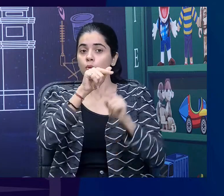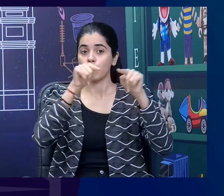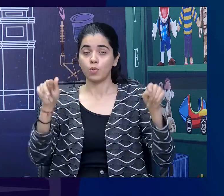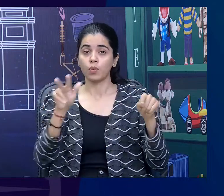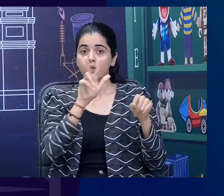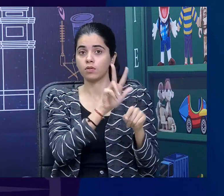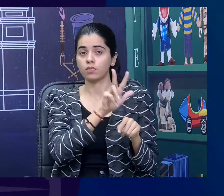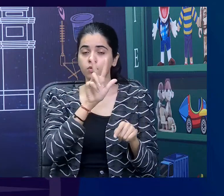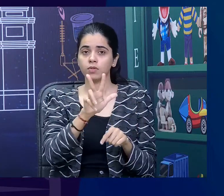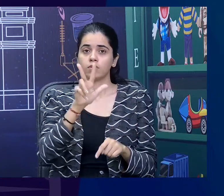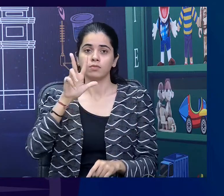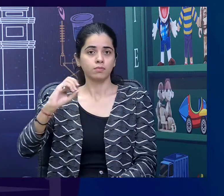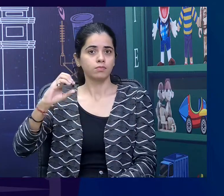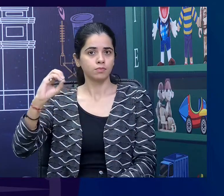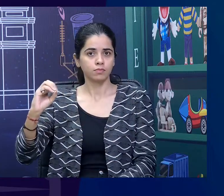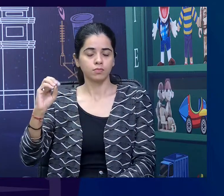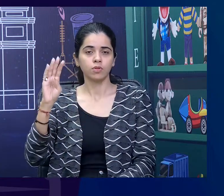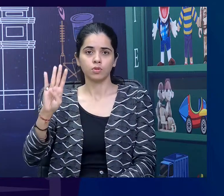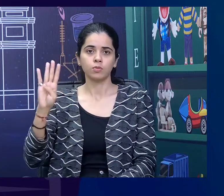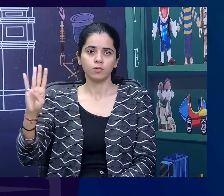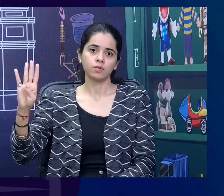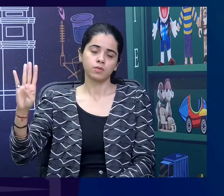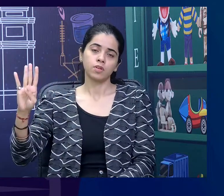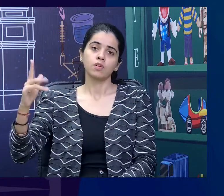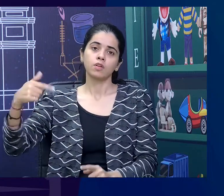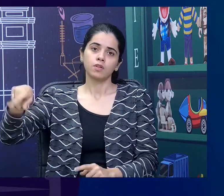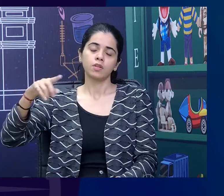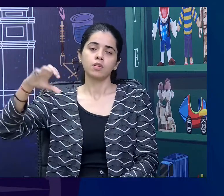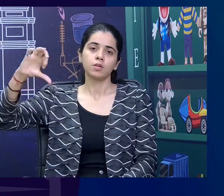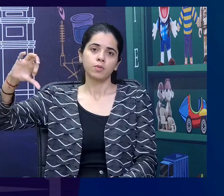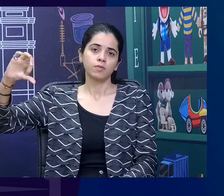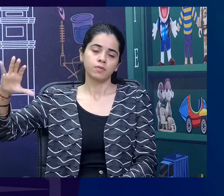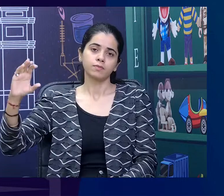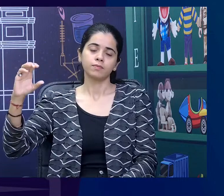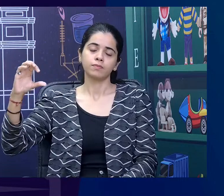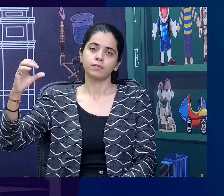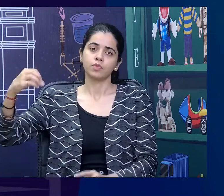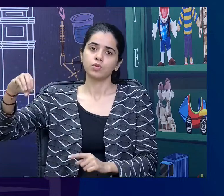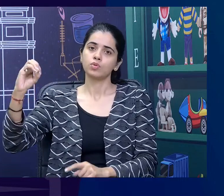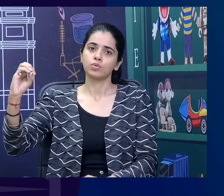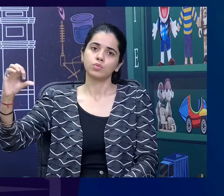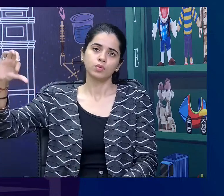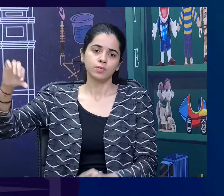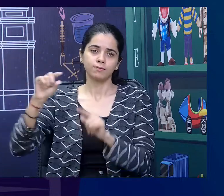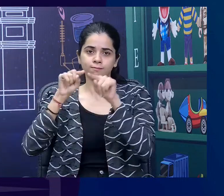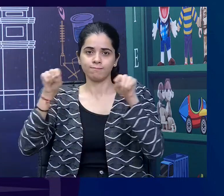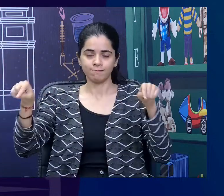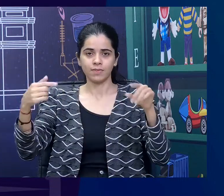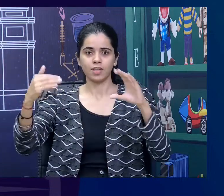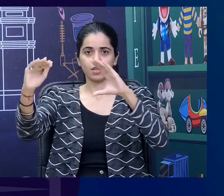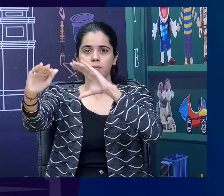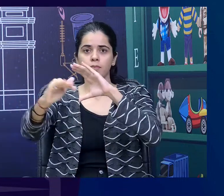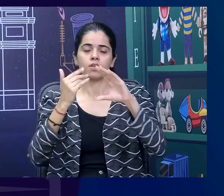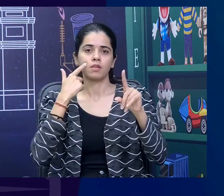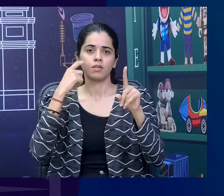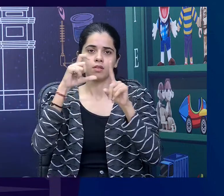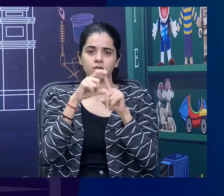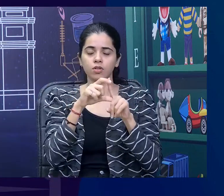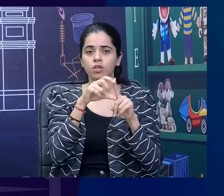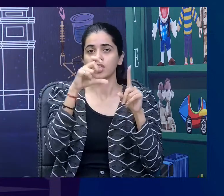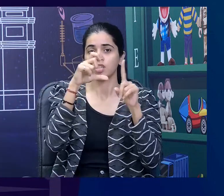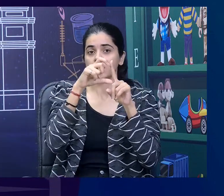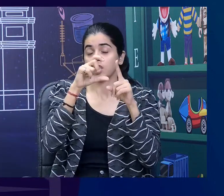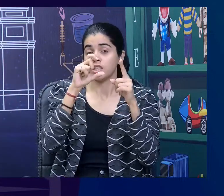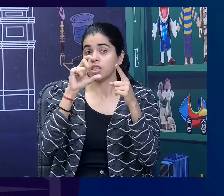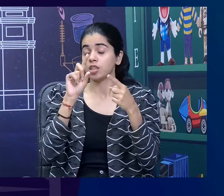is 8800 440 559. Either you can drop a mail as well. Our email address is